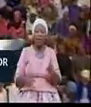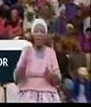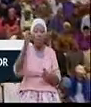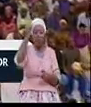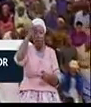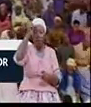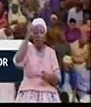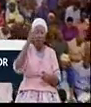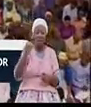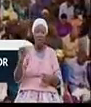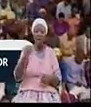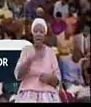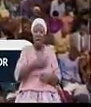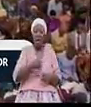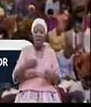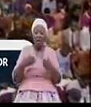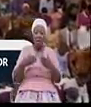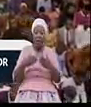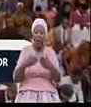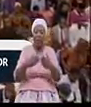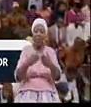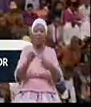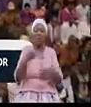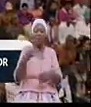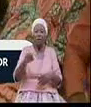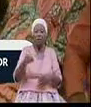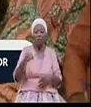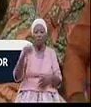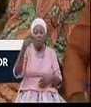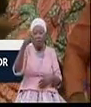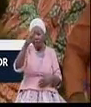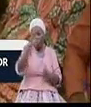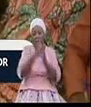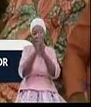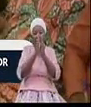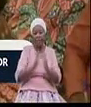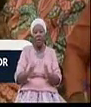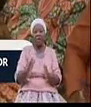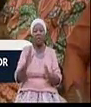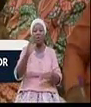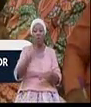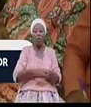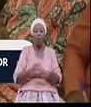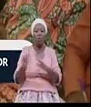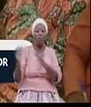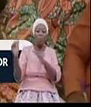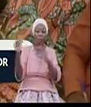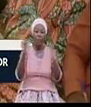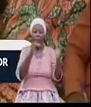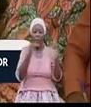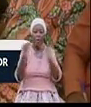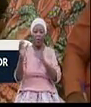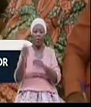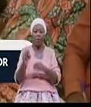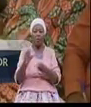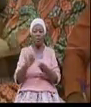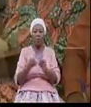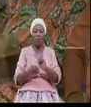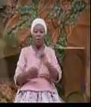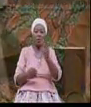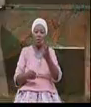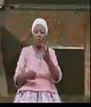and directives for believers on battles. Number two, the